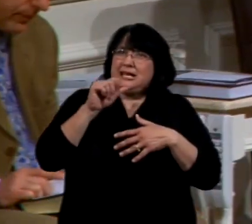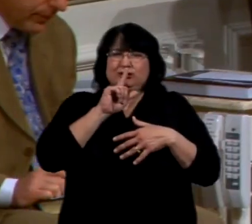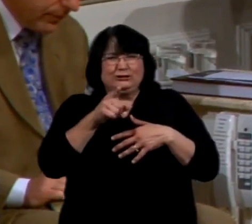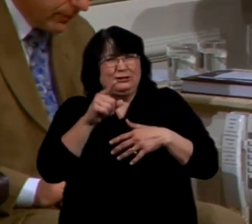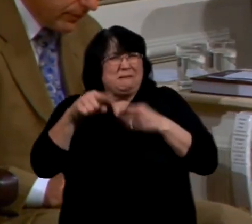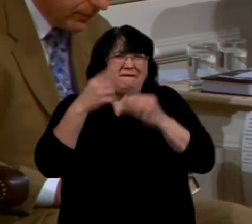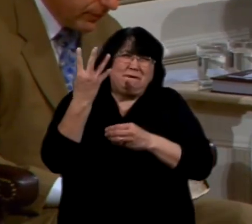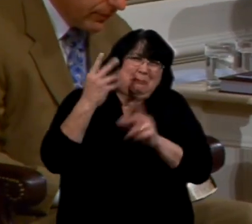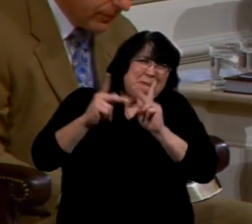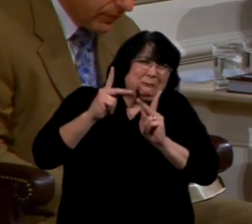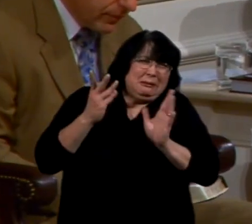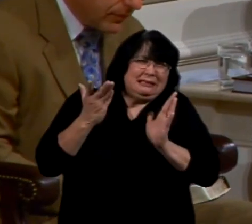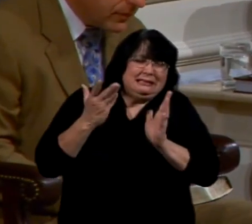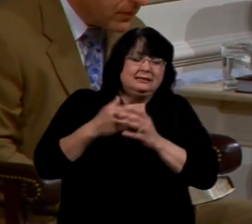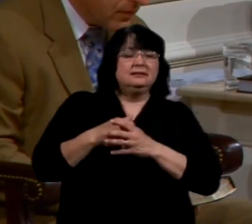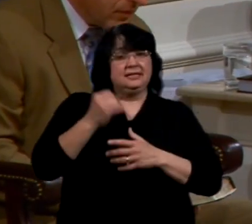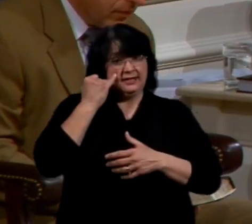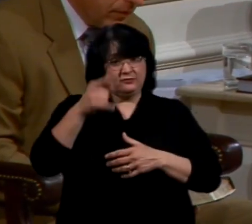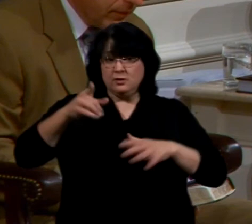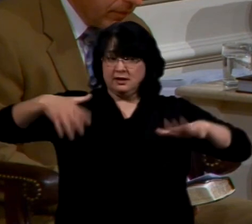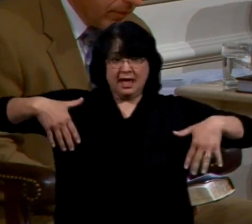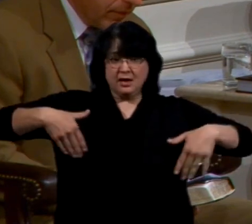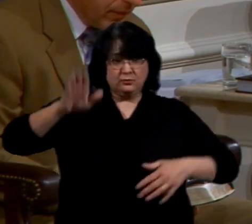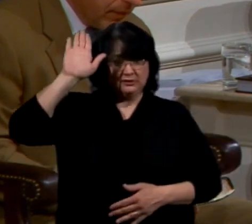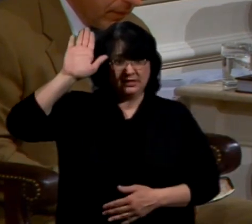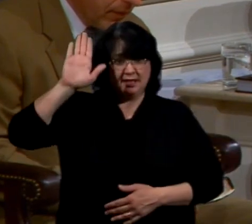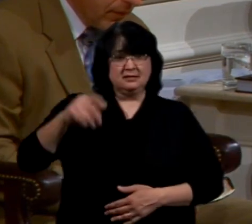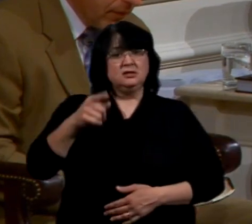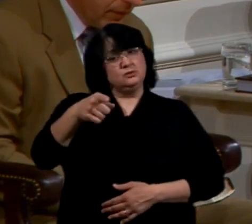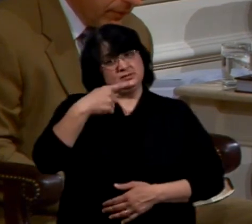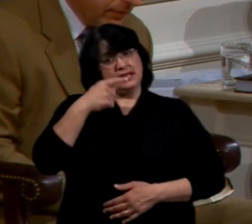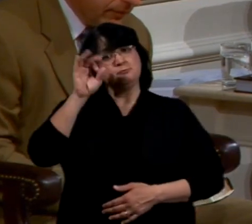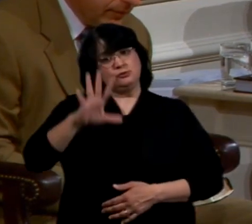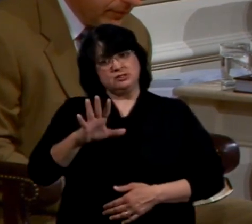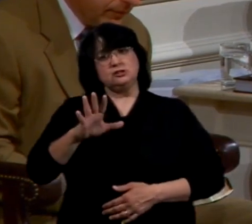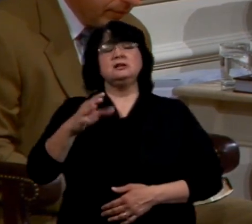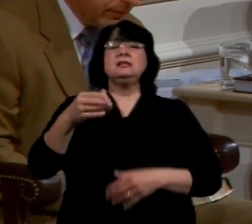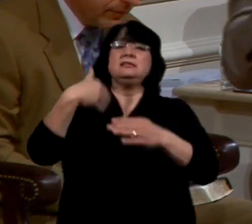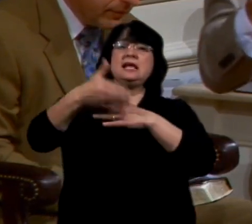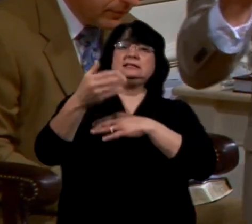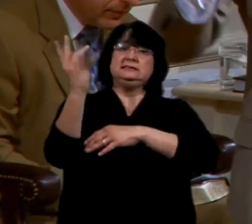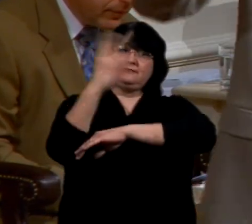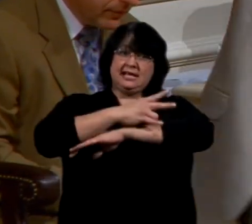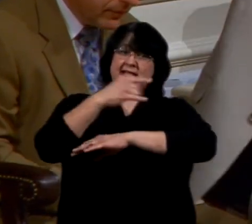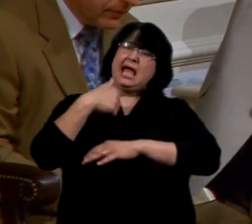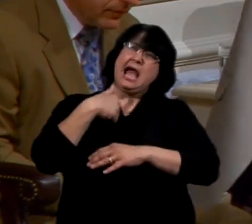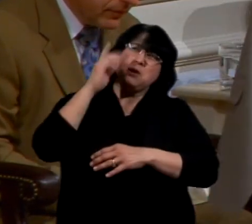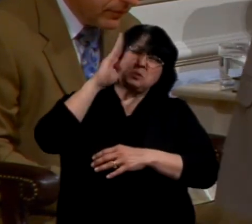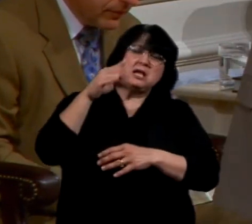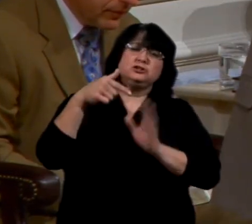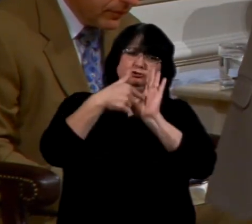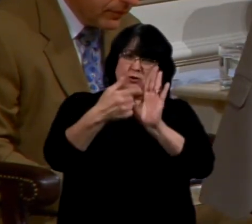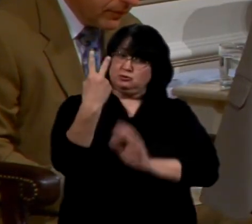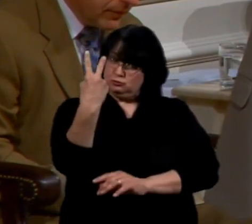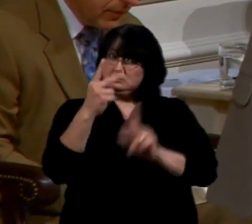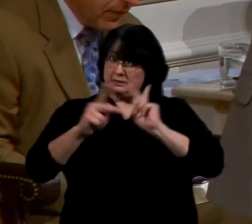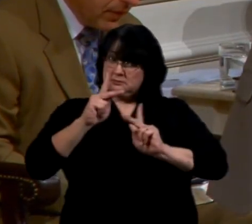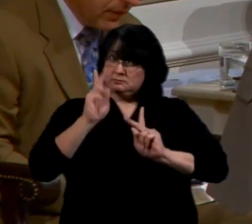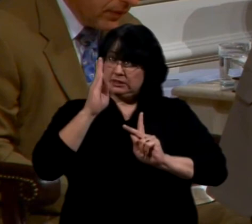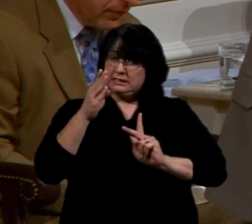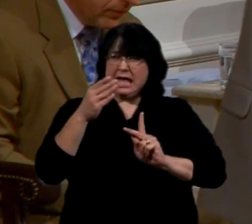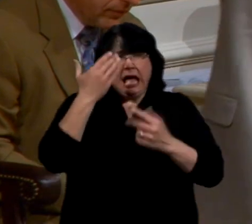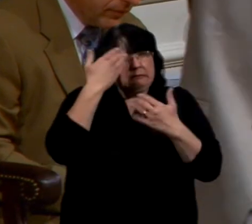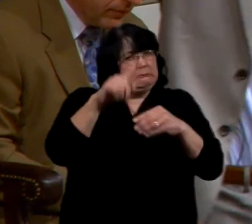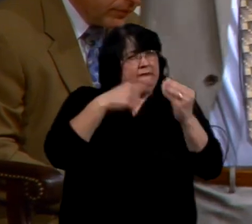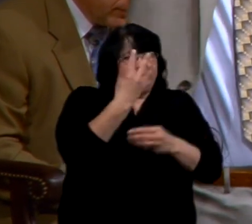four. All right, how about this? How about if you didn't raise your hand on four, how many would say, preacher, in the next 7 days, I'm going to commit to at least two. I don't know that